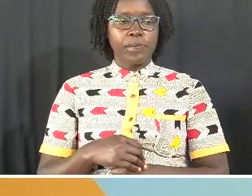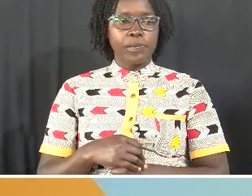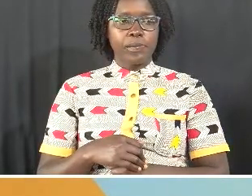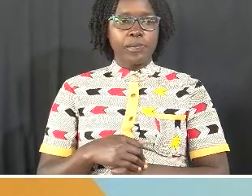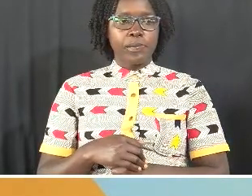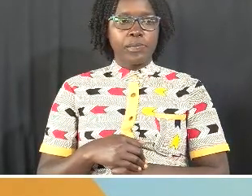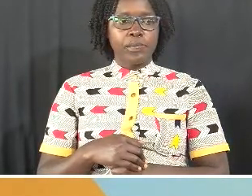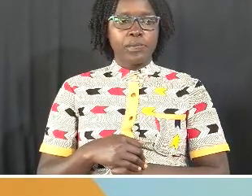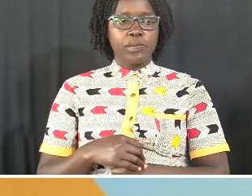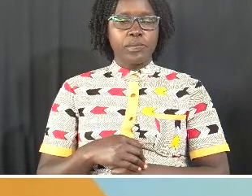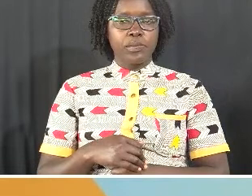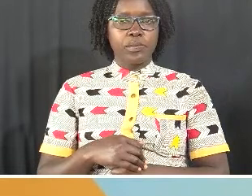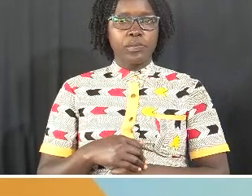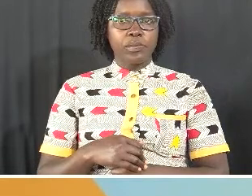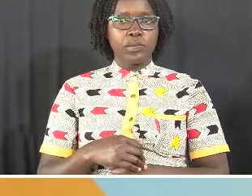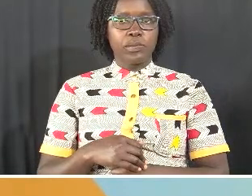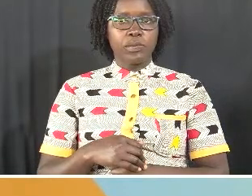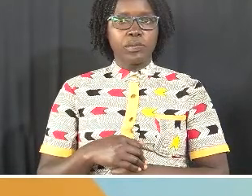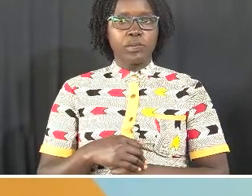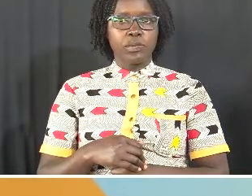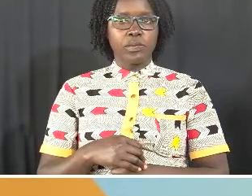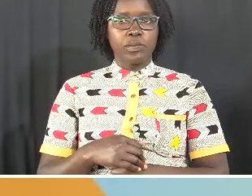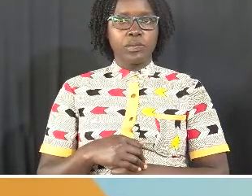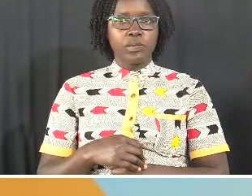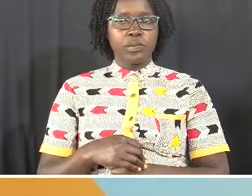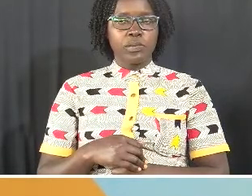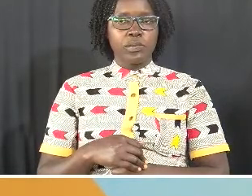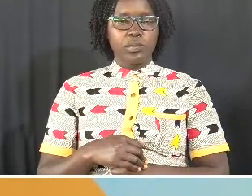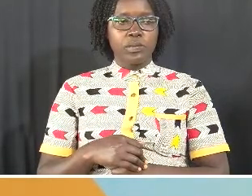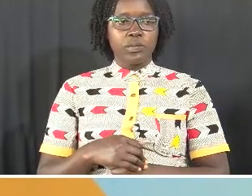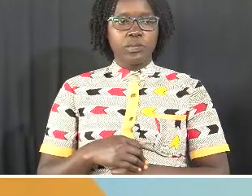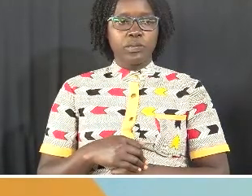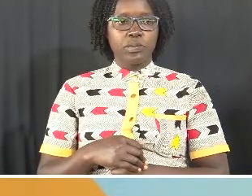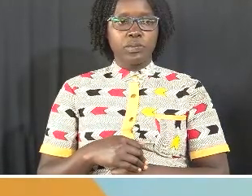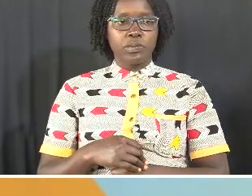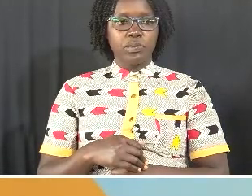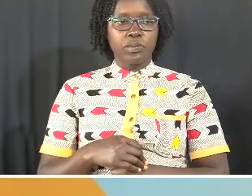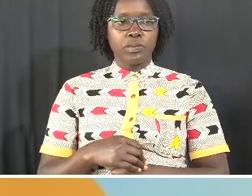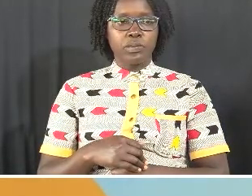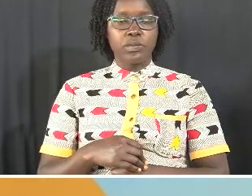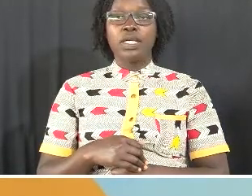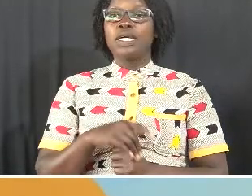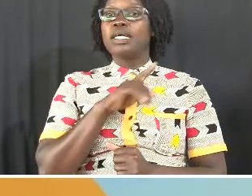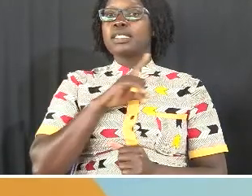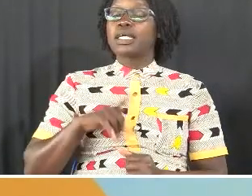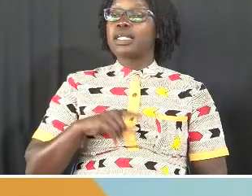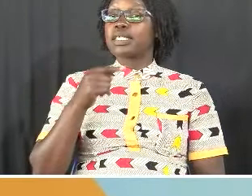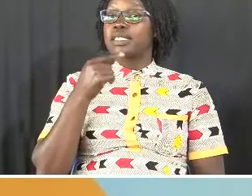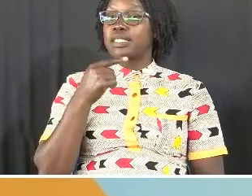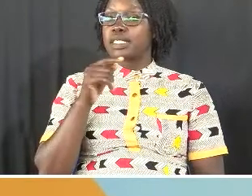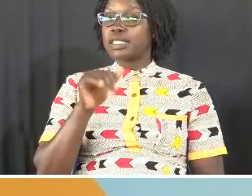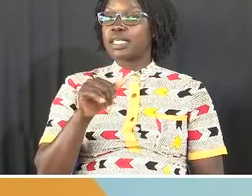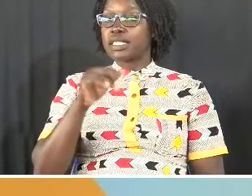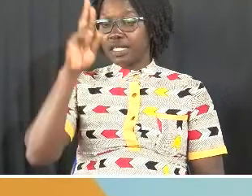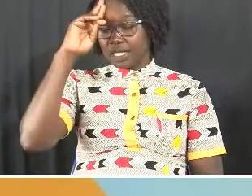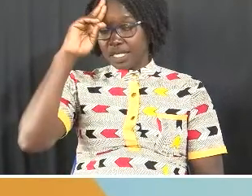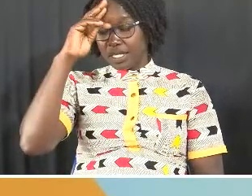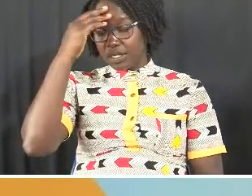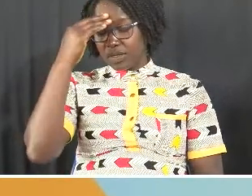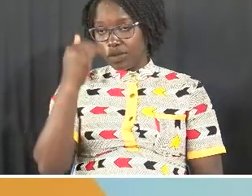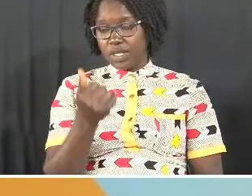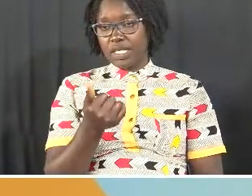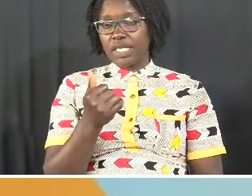In the Ephesians, you'll find out that the Lord is saying that there is a reason why we